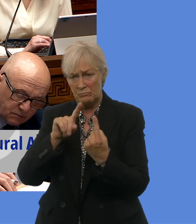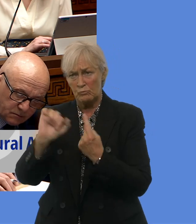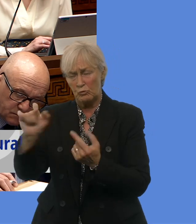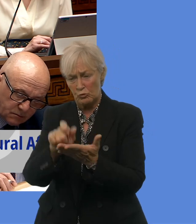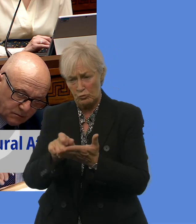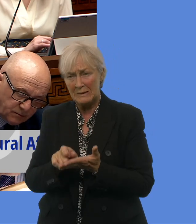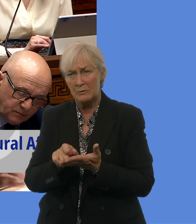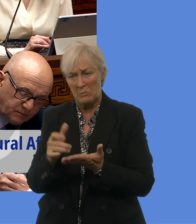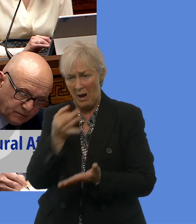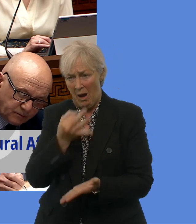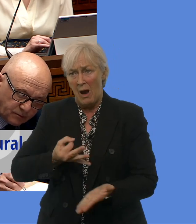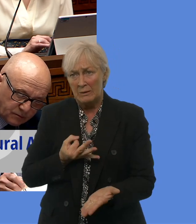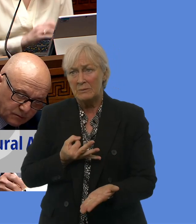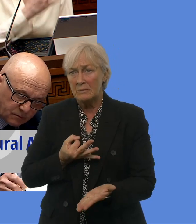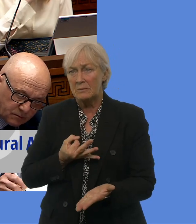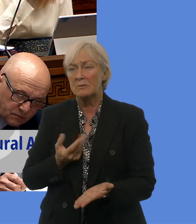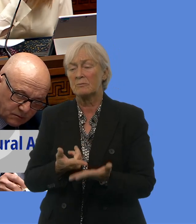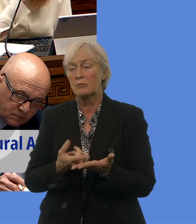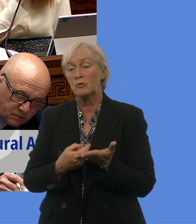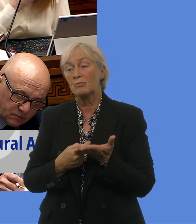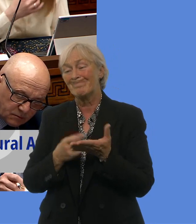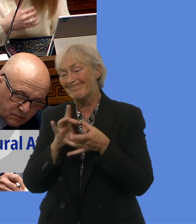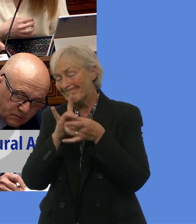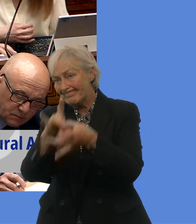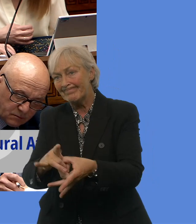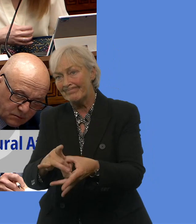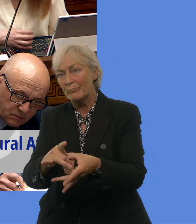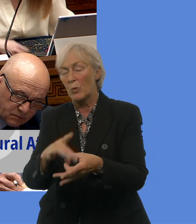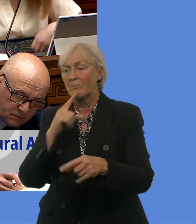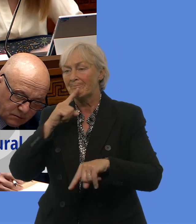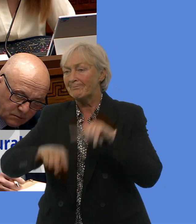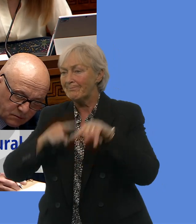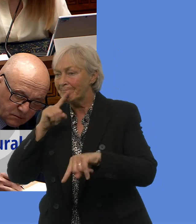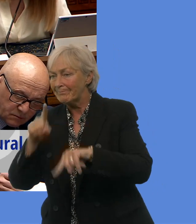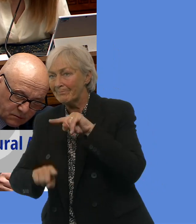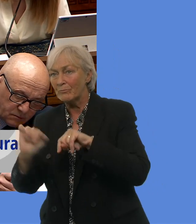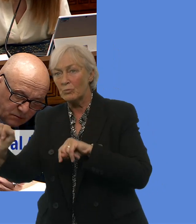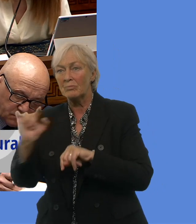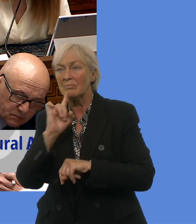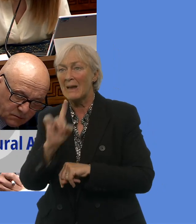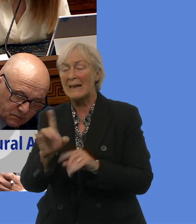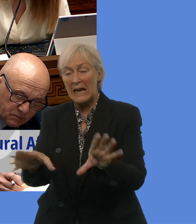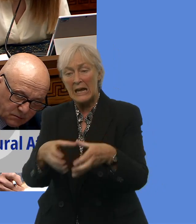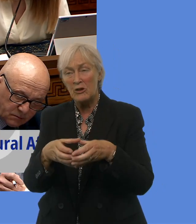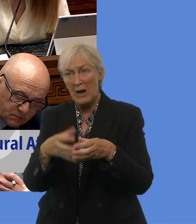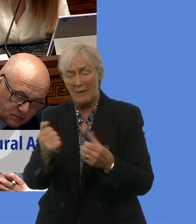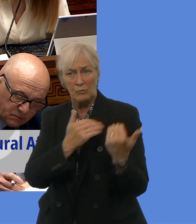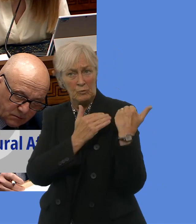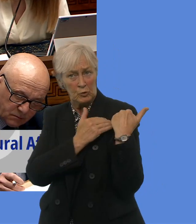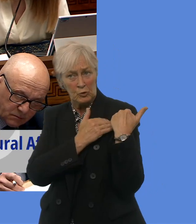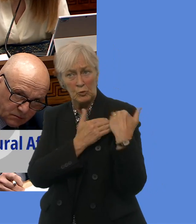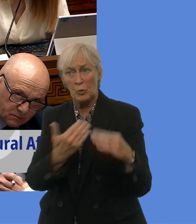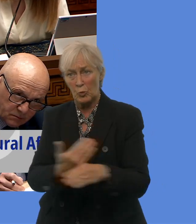member has tabled to me. In relation to the prosecutions issues that you have raised, the agency has a statutory duty to